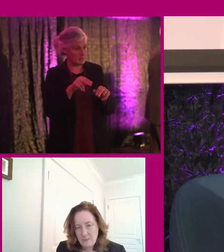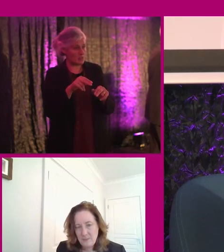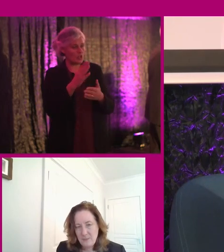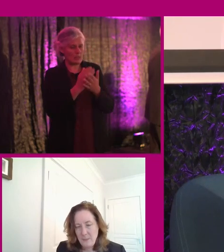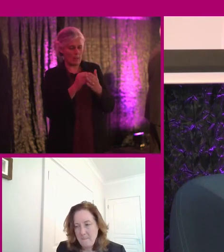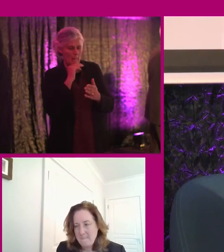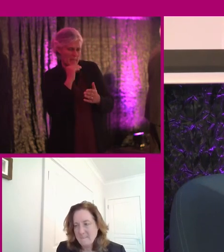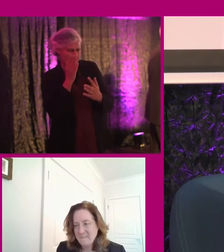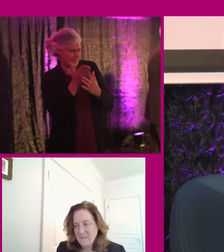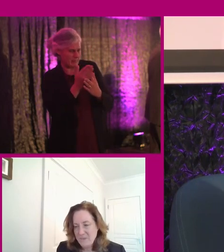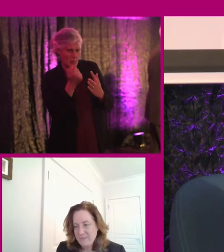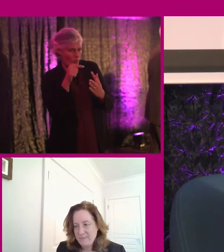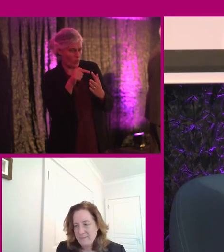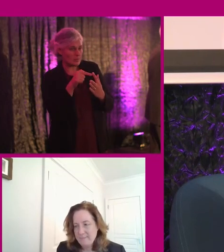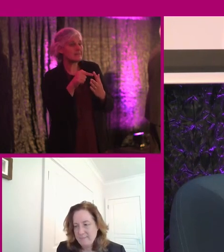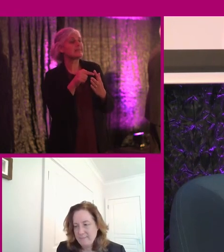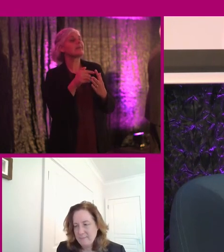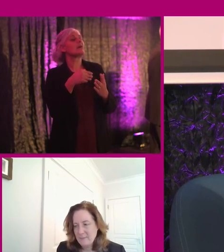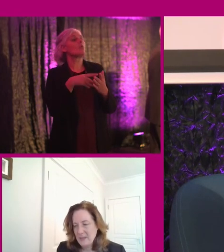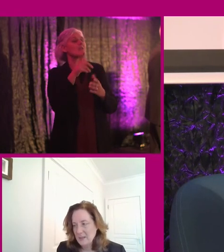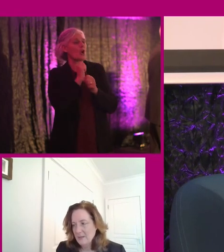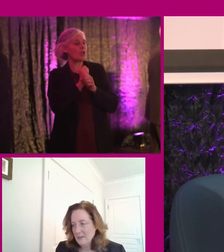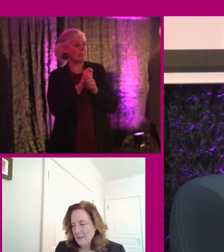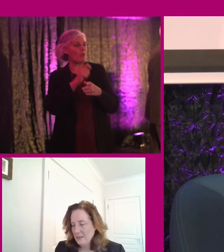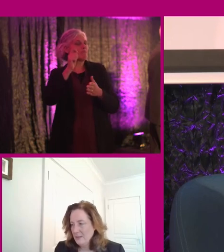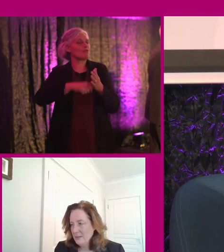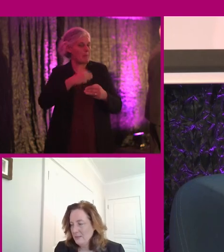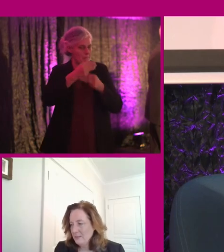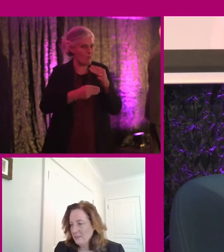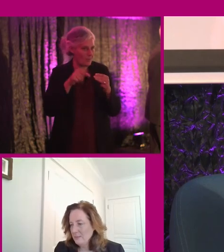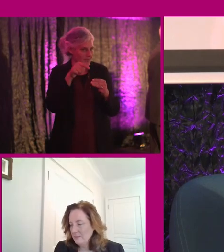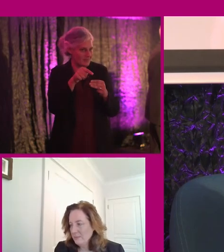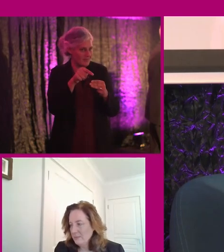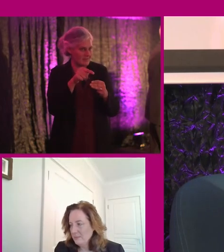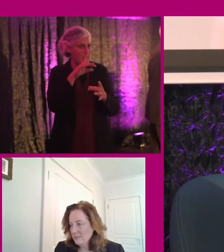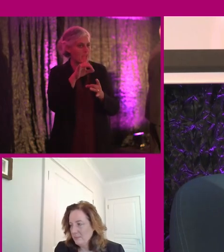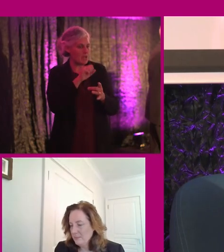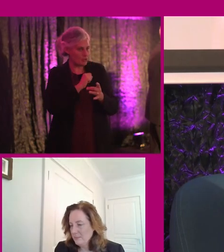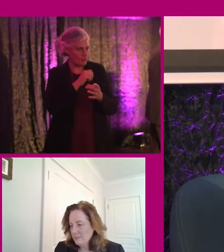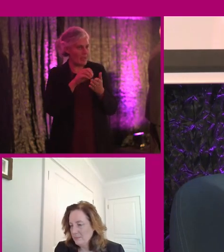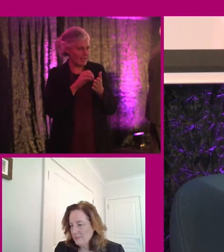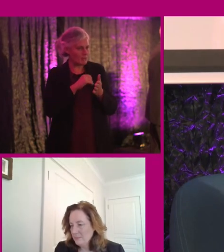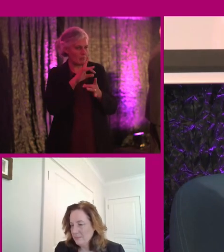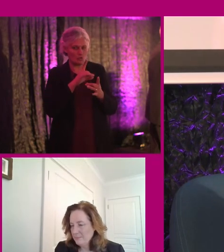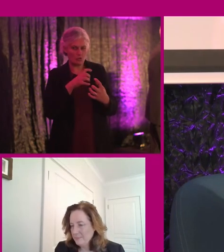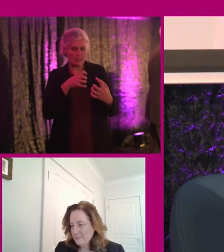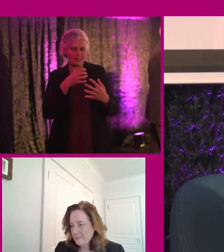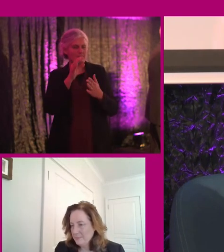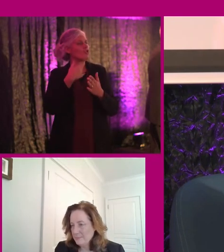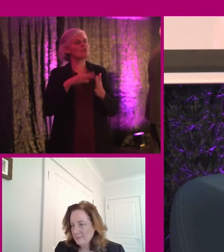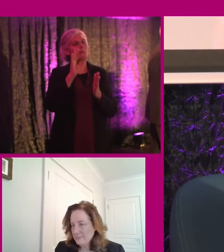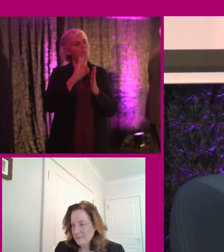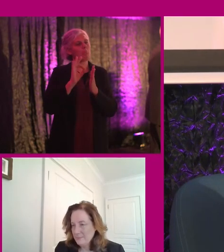what's meant by accessibility, which means that when it comes into the procurement process, it's just a box ticking exercise and we want to get away from that. So,